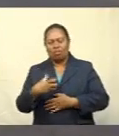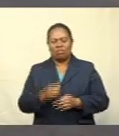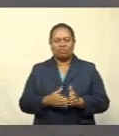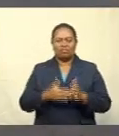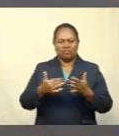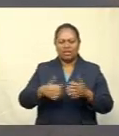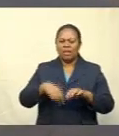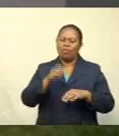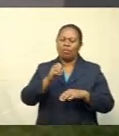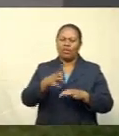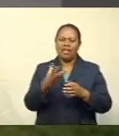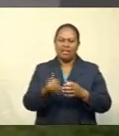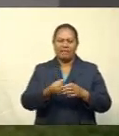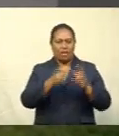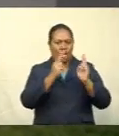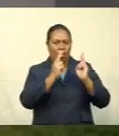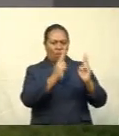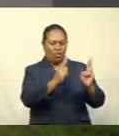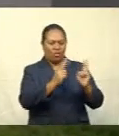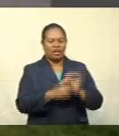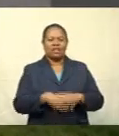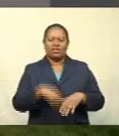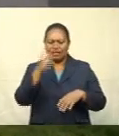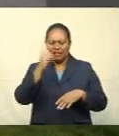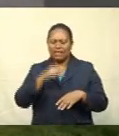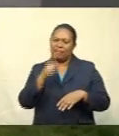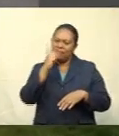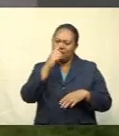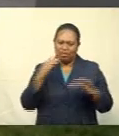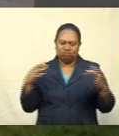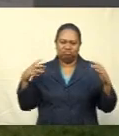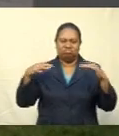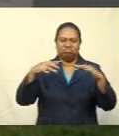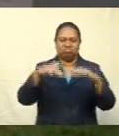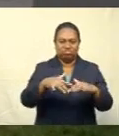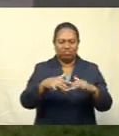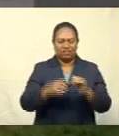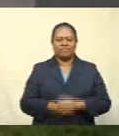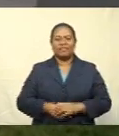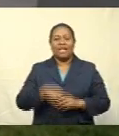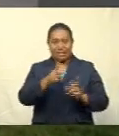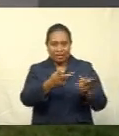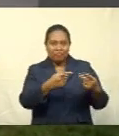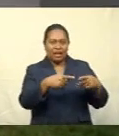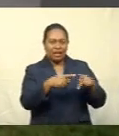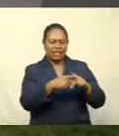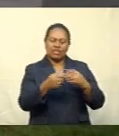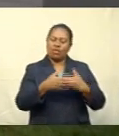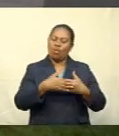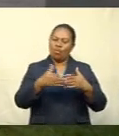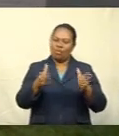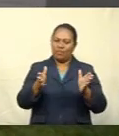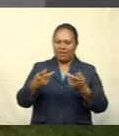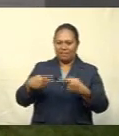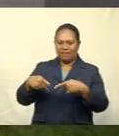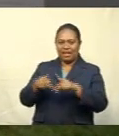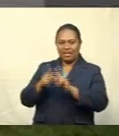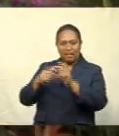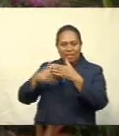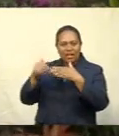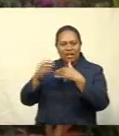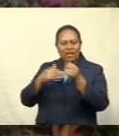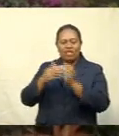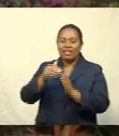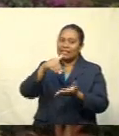be putting up an amphitheatre to facilitate public gatherings. An amphitheatre is an open circular or oval building with